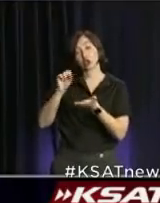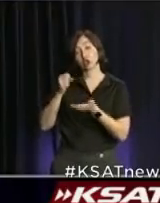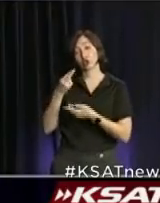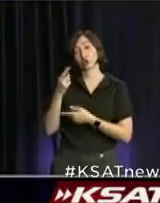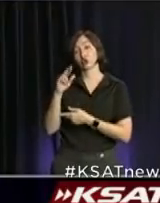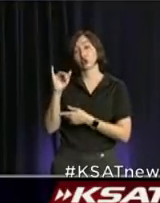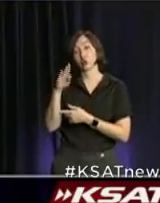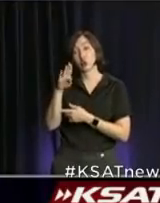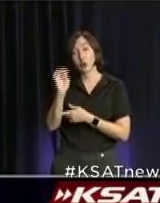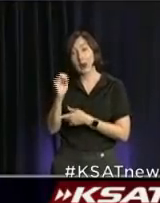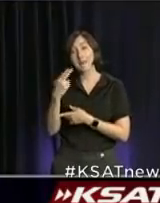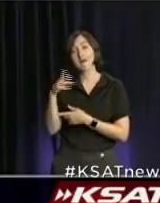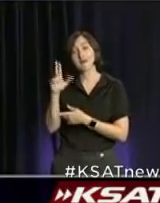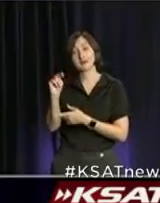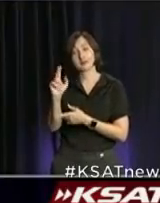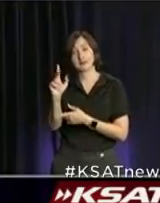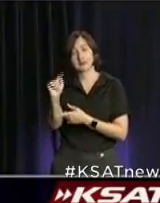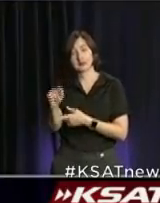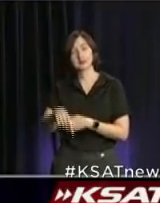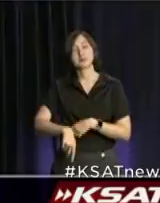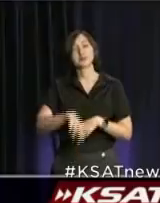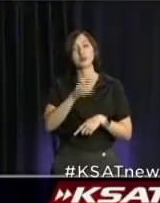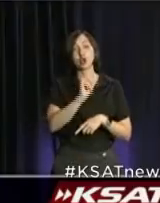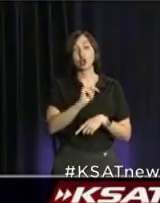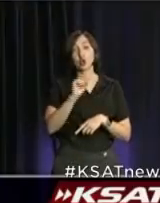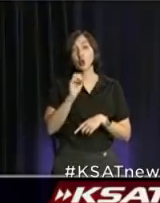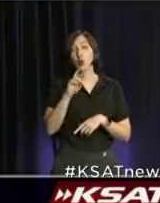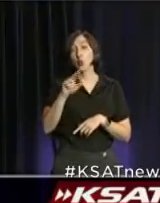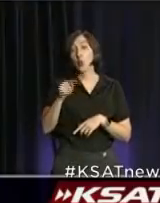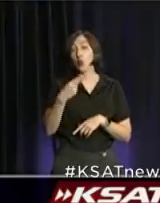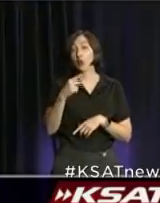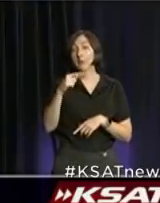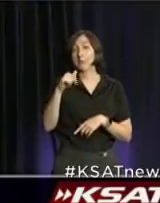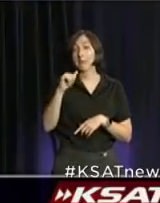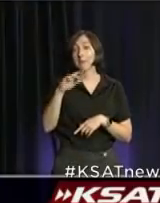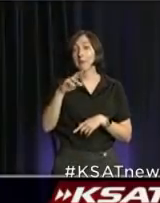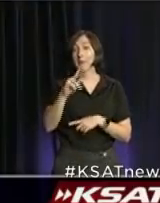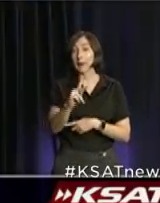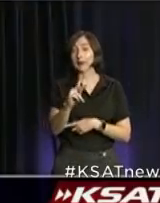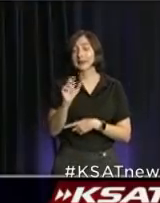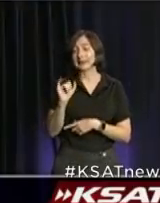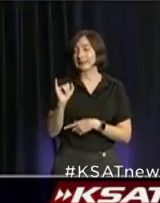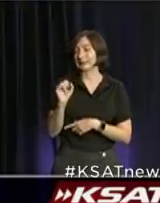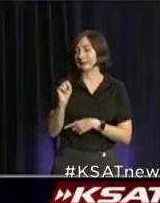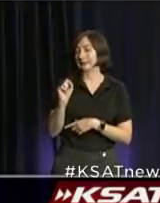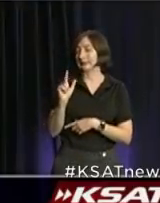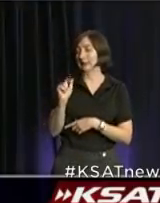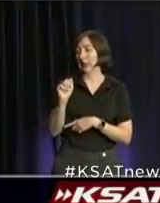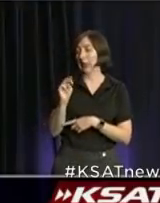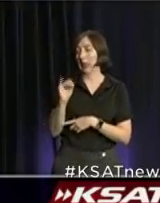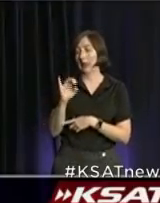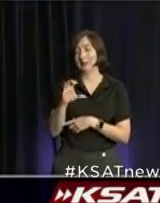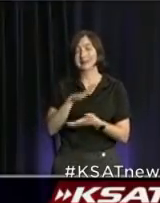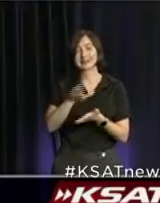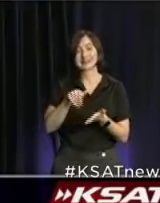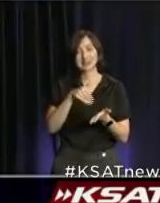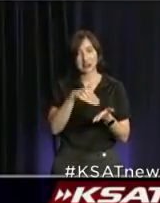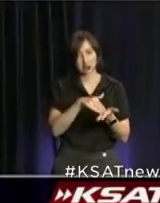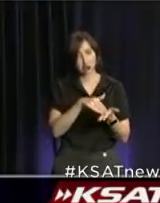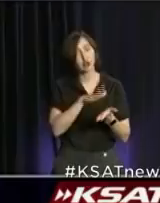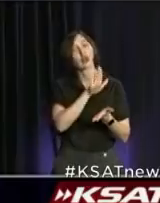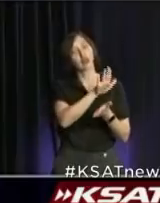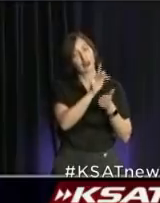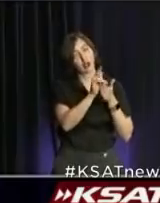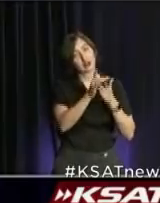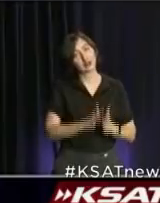the Northside Islamic Center, we have the Imam Abdul Hakim, and we also have from Raindrop Foundation, the board member Mehmet Oguz,